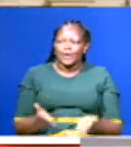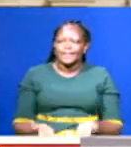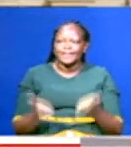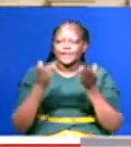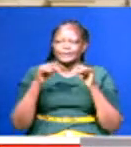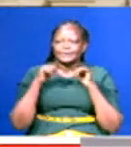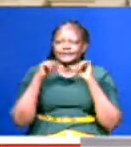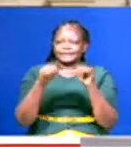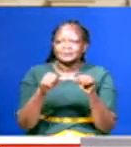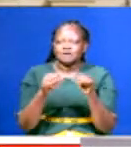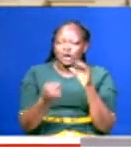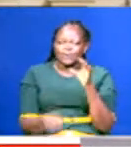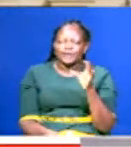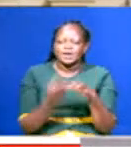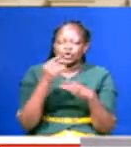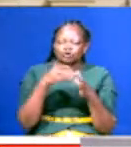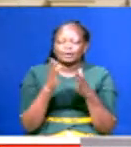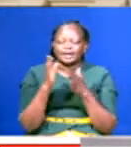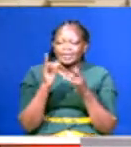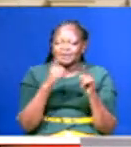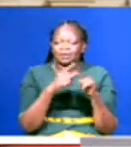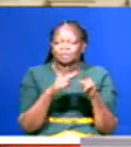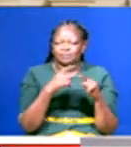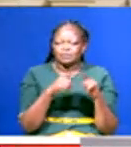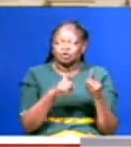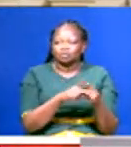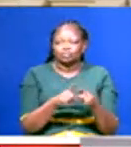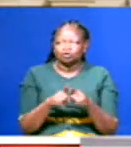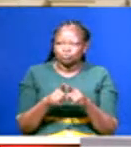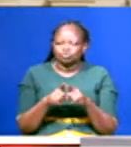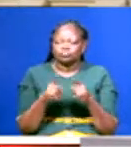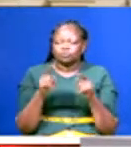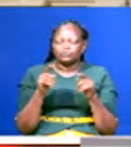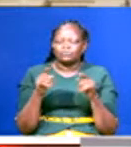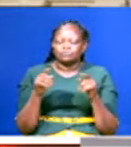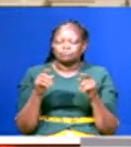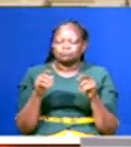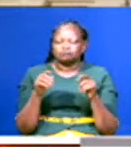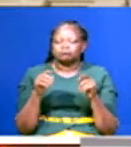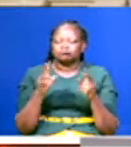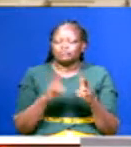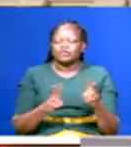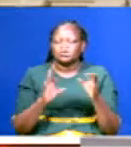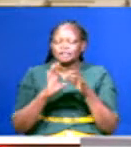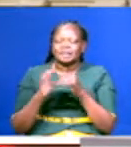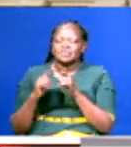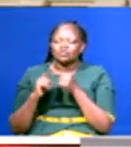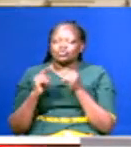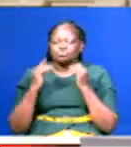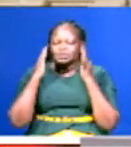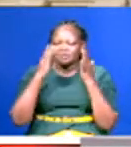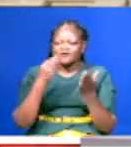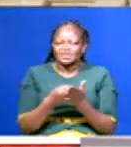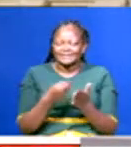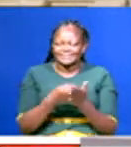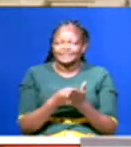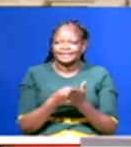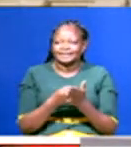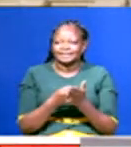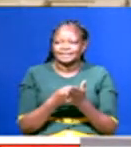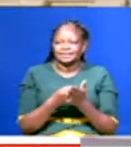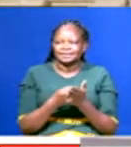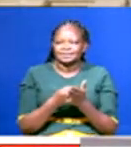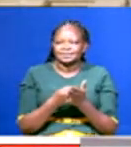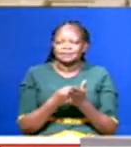sustainable production practices, but also strengthen the agri-value chains. We want to dedicate the financing to